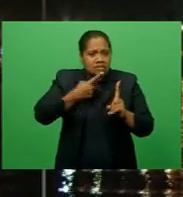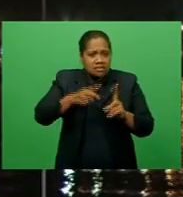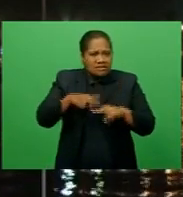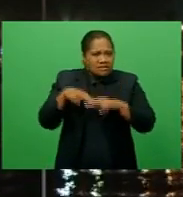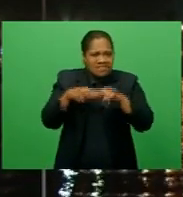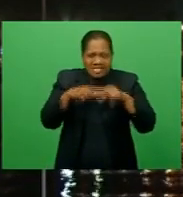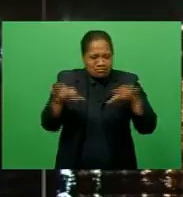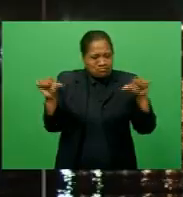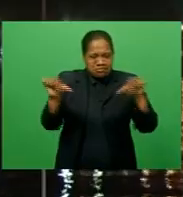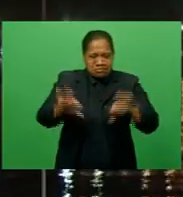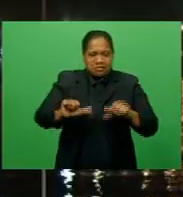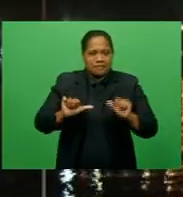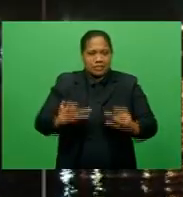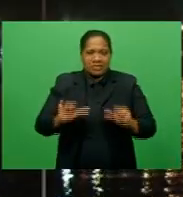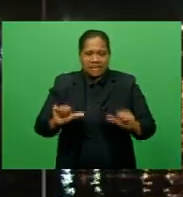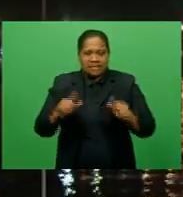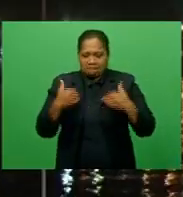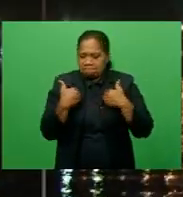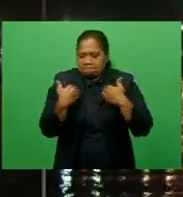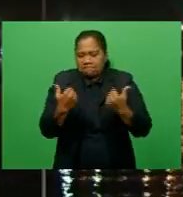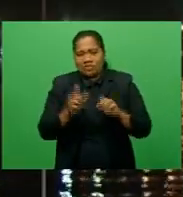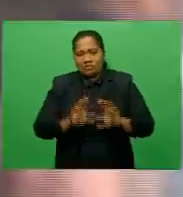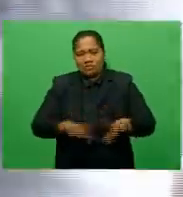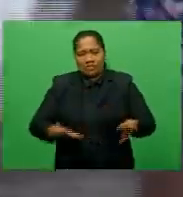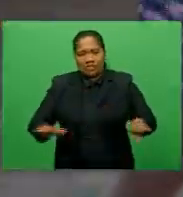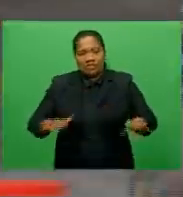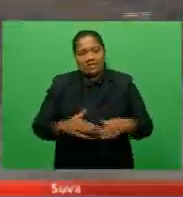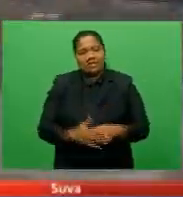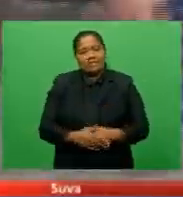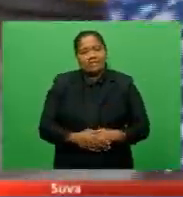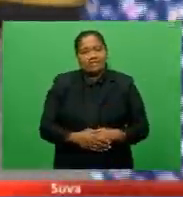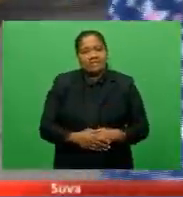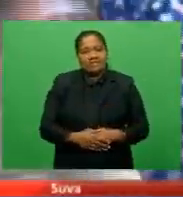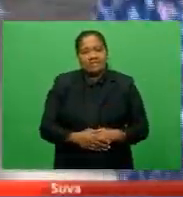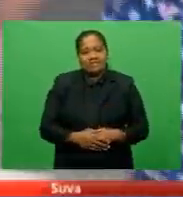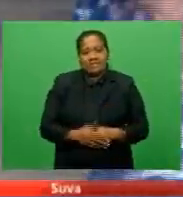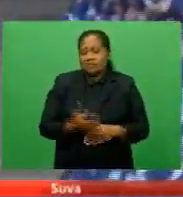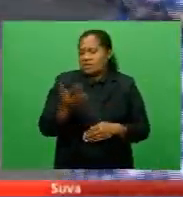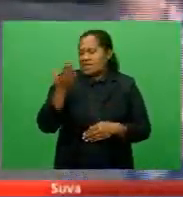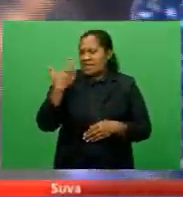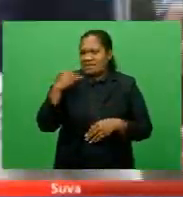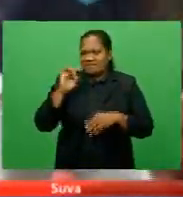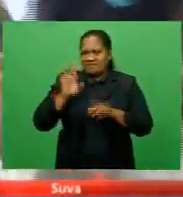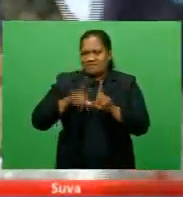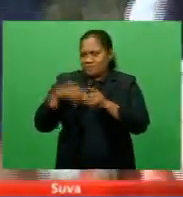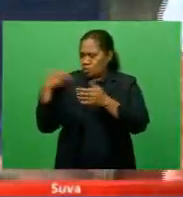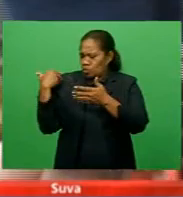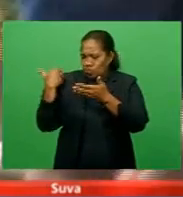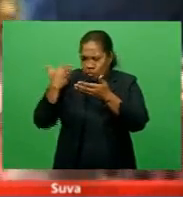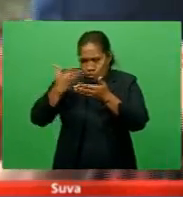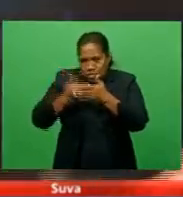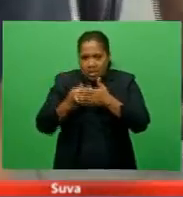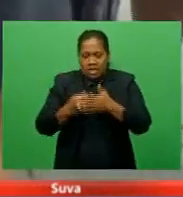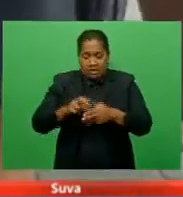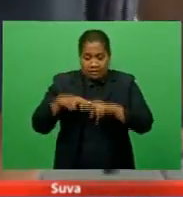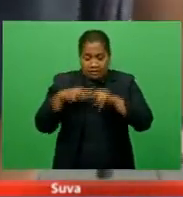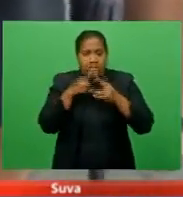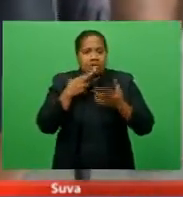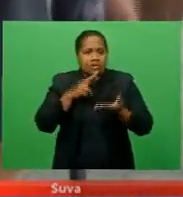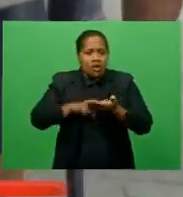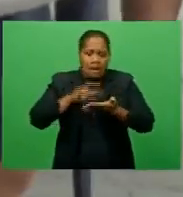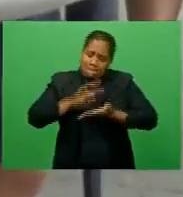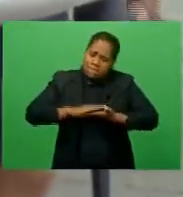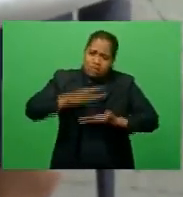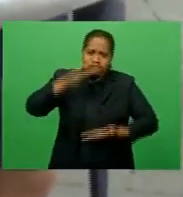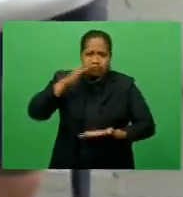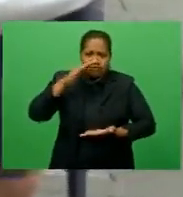of children. Edwin Nunn reports. For the last decade, Fiji has recorded increasing cases of child